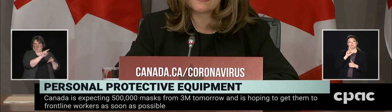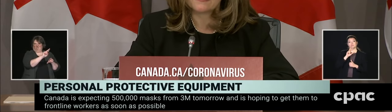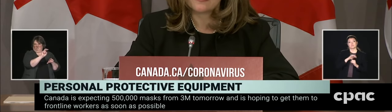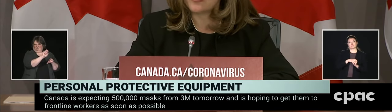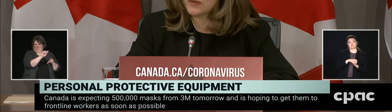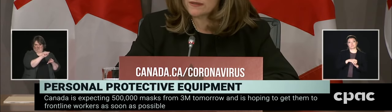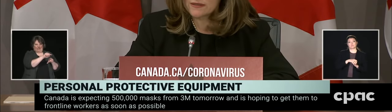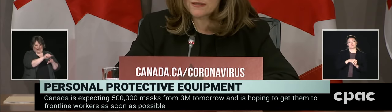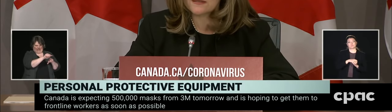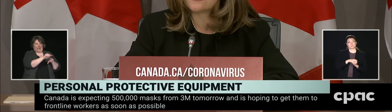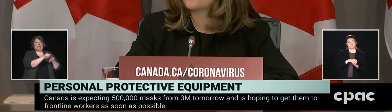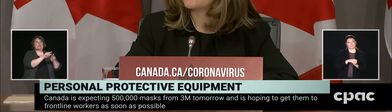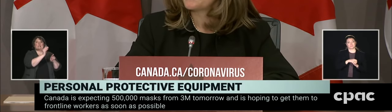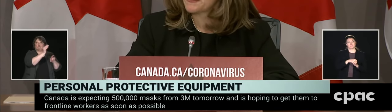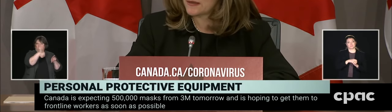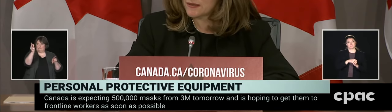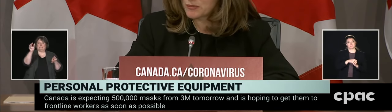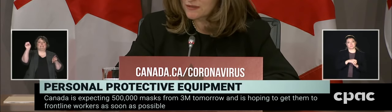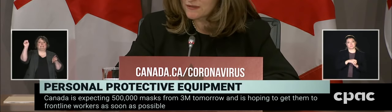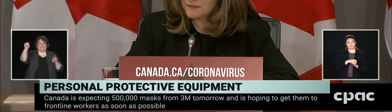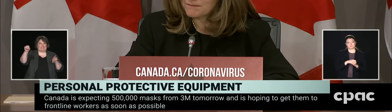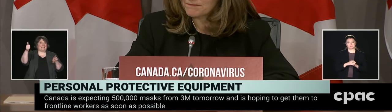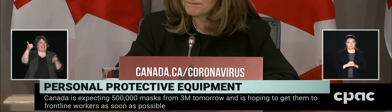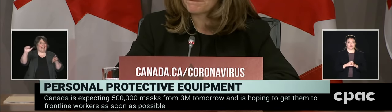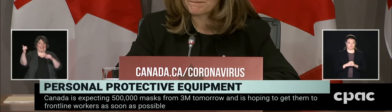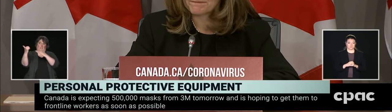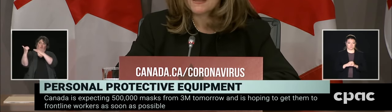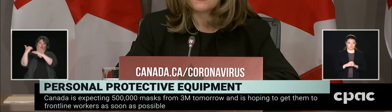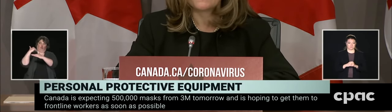Canada will continue unimpeded.